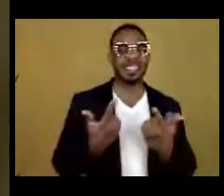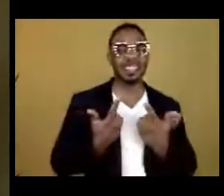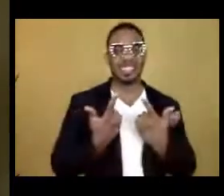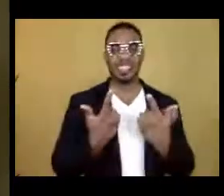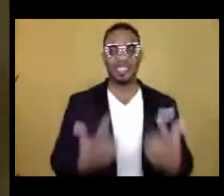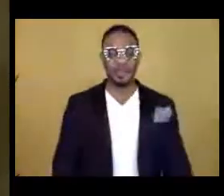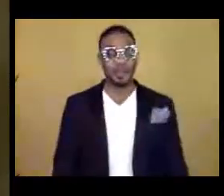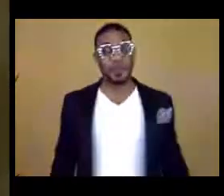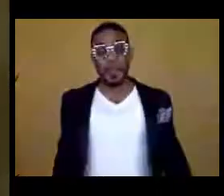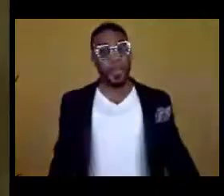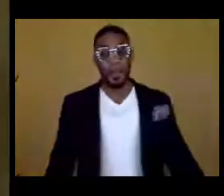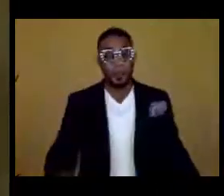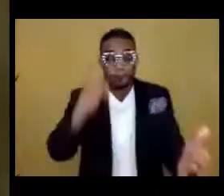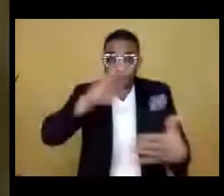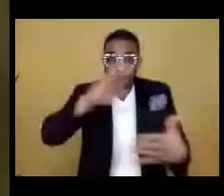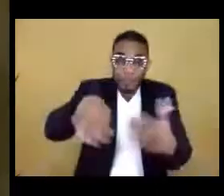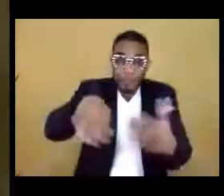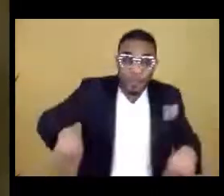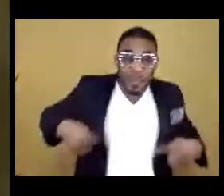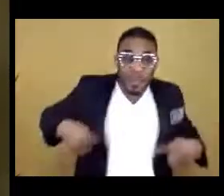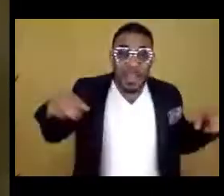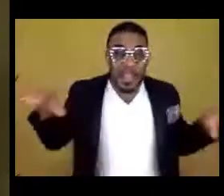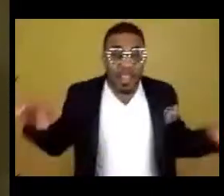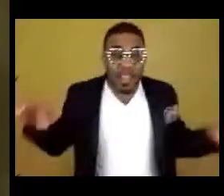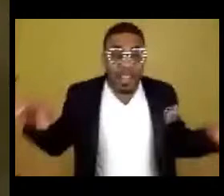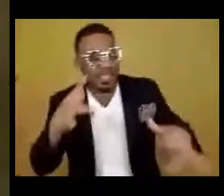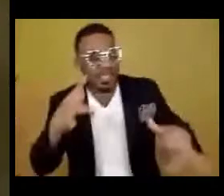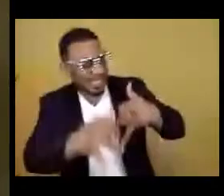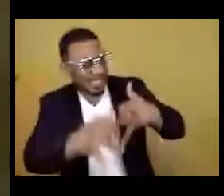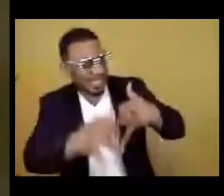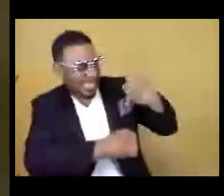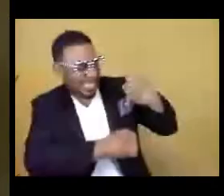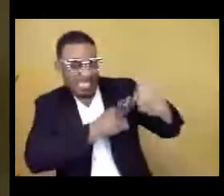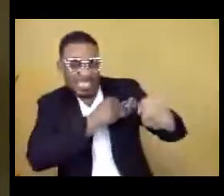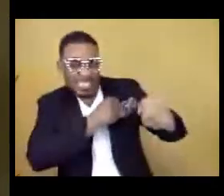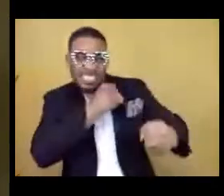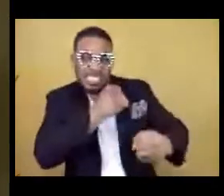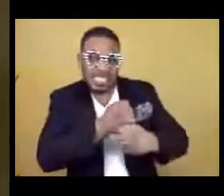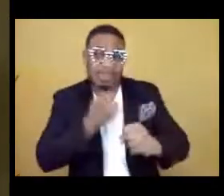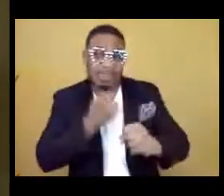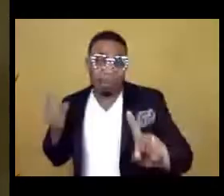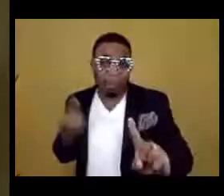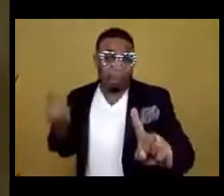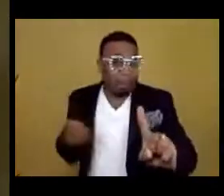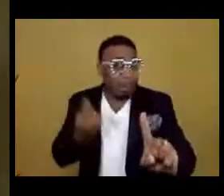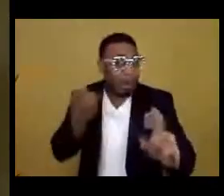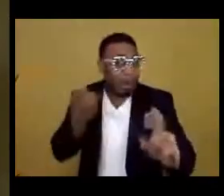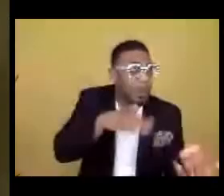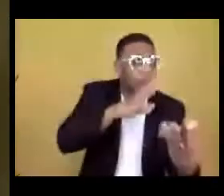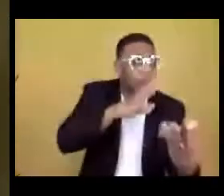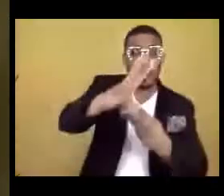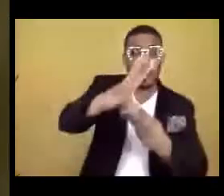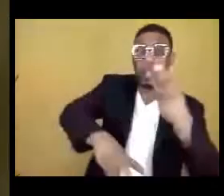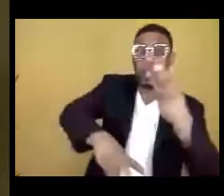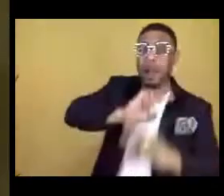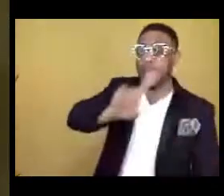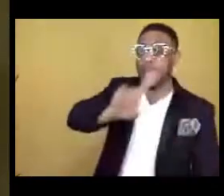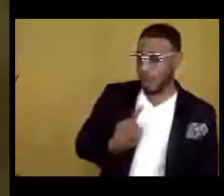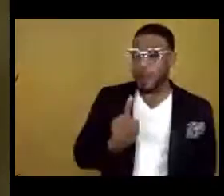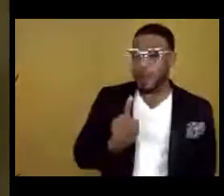mine. For all these years I've chased the world